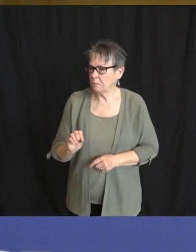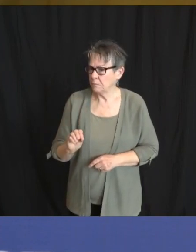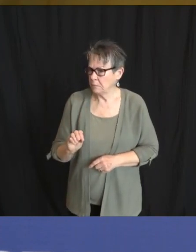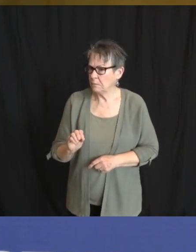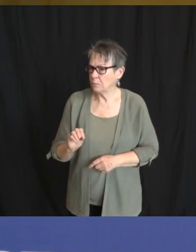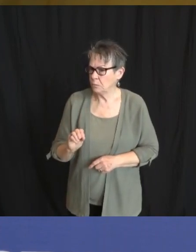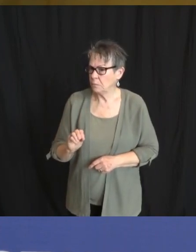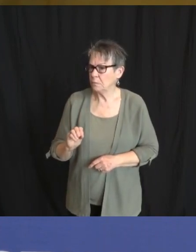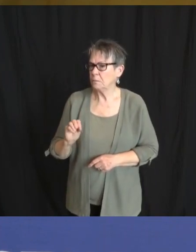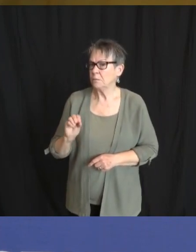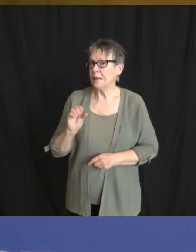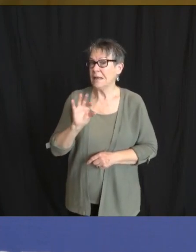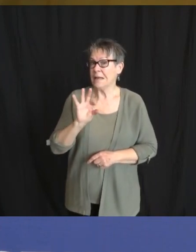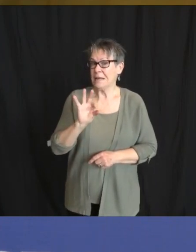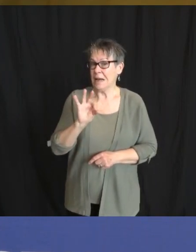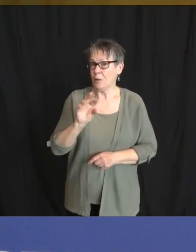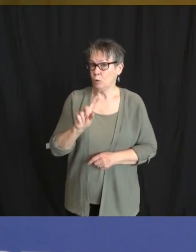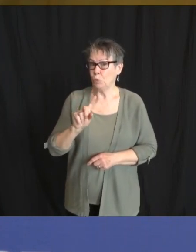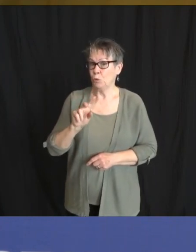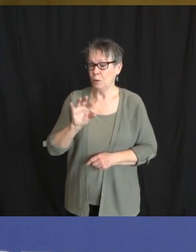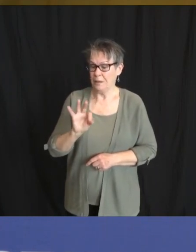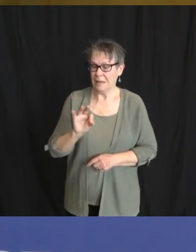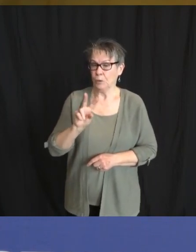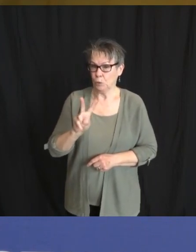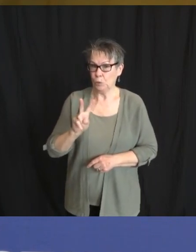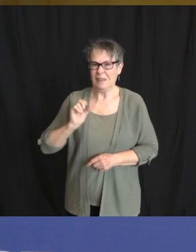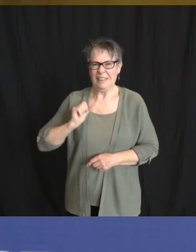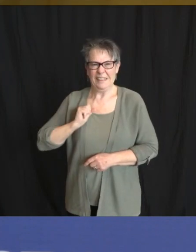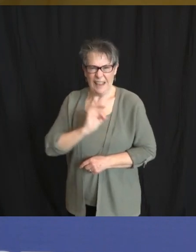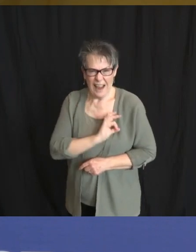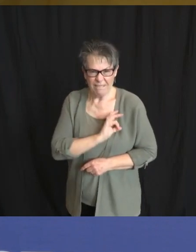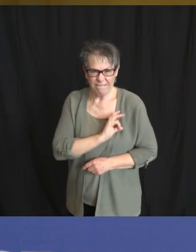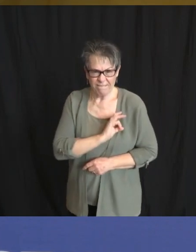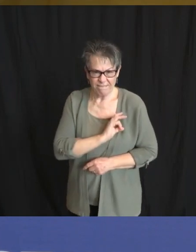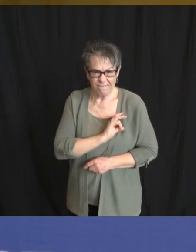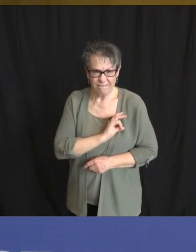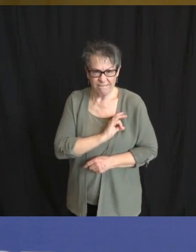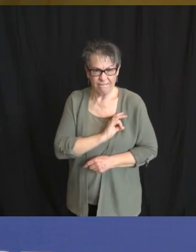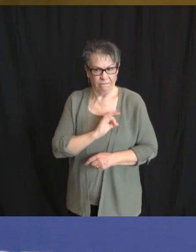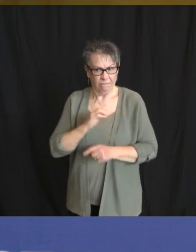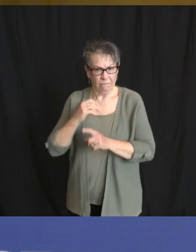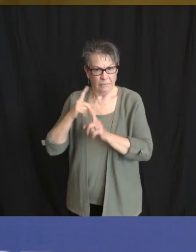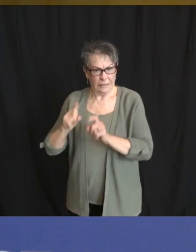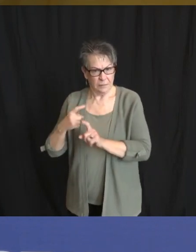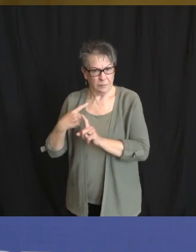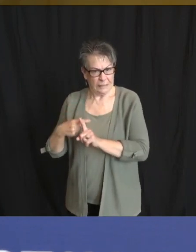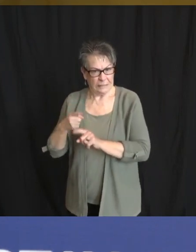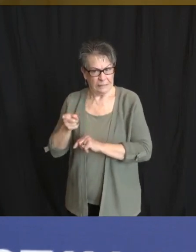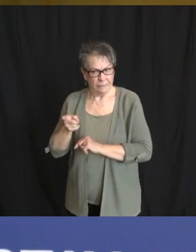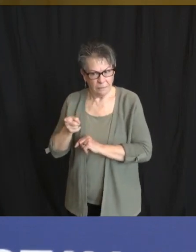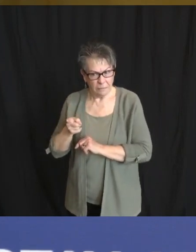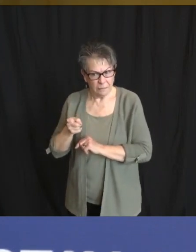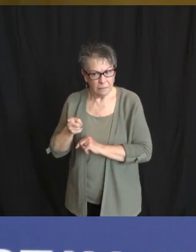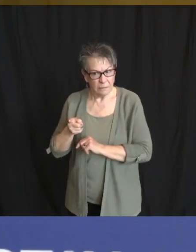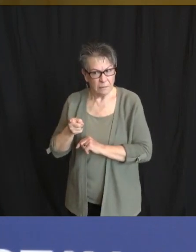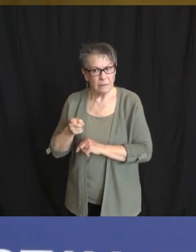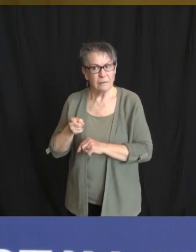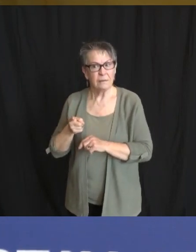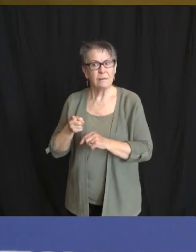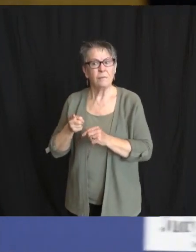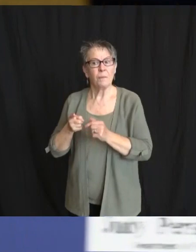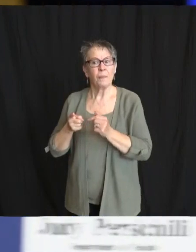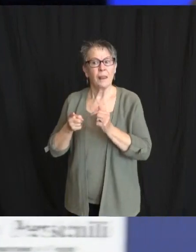that they follow all of the guidance that we've put out in the past. Okay.